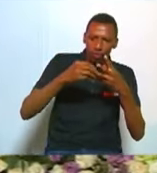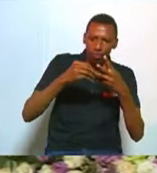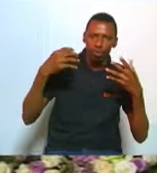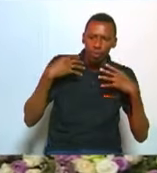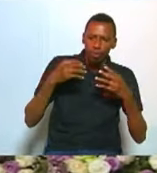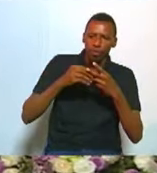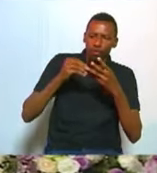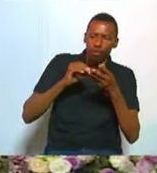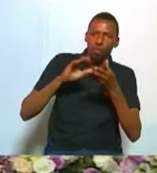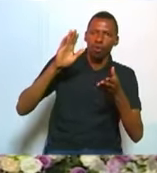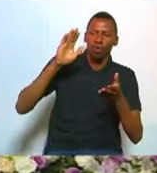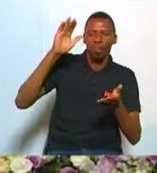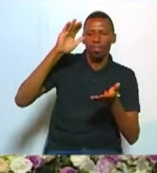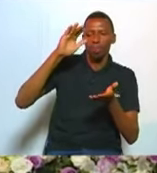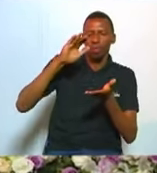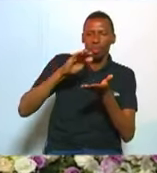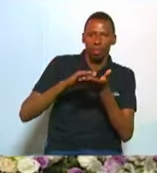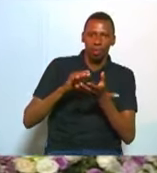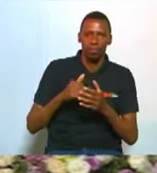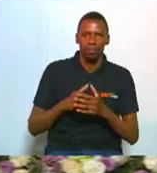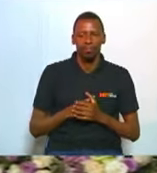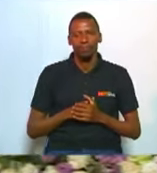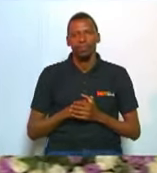Yeah, it will go down.